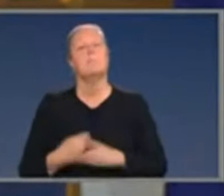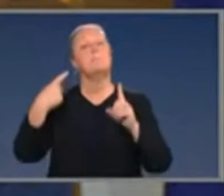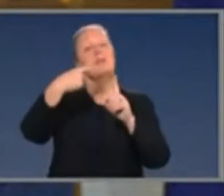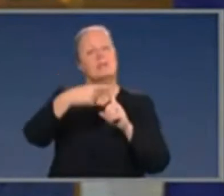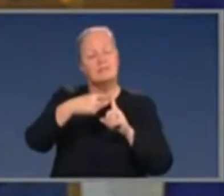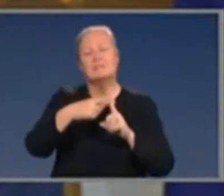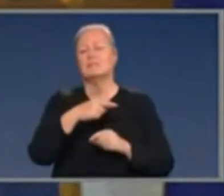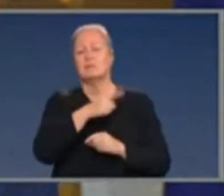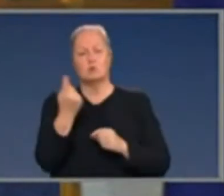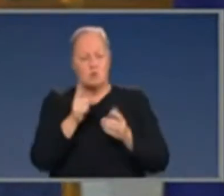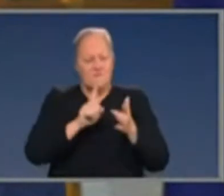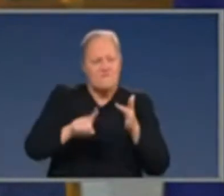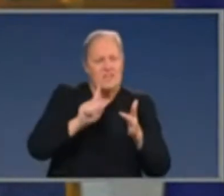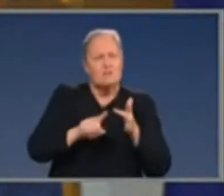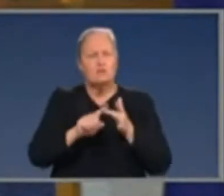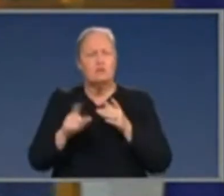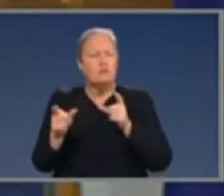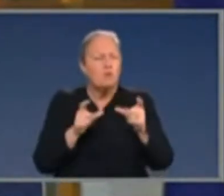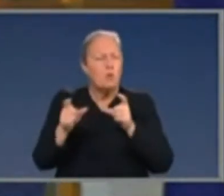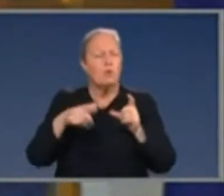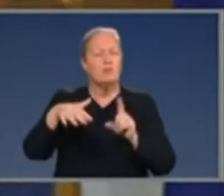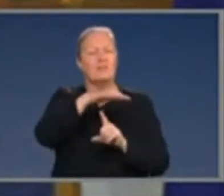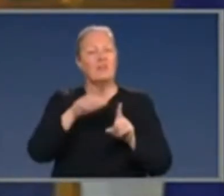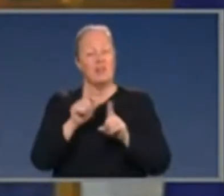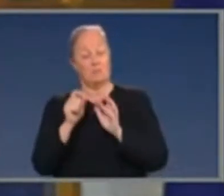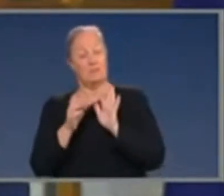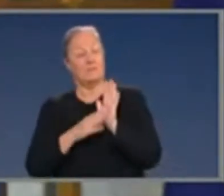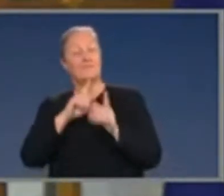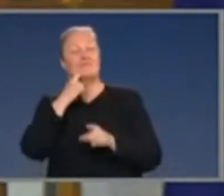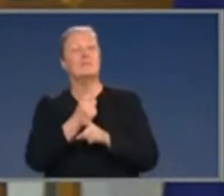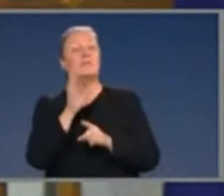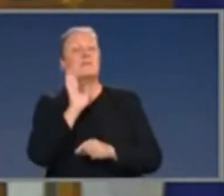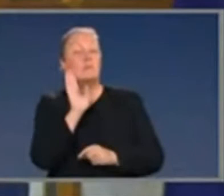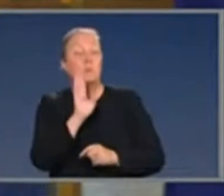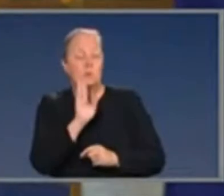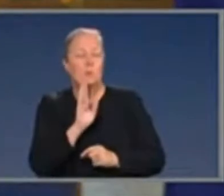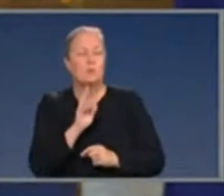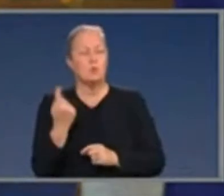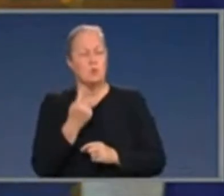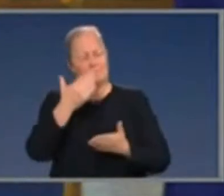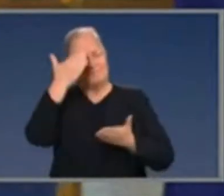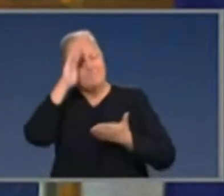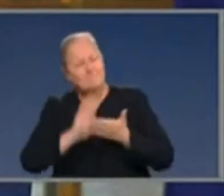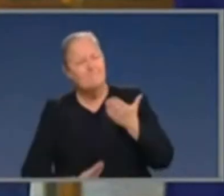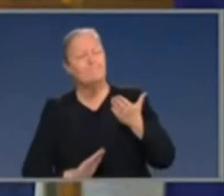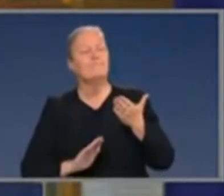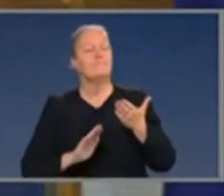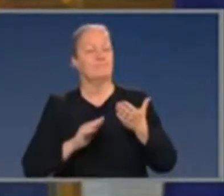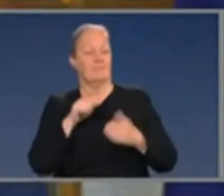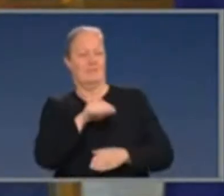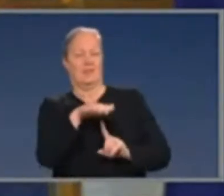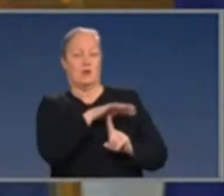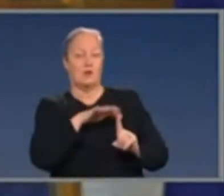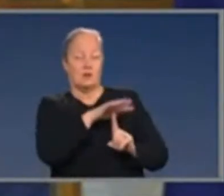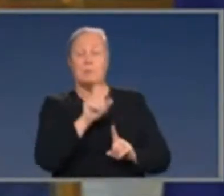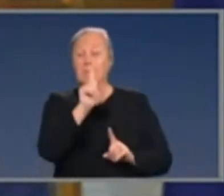of infection control enhancements. As the Prime Minister said, there was extensive training in infection control, but when you're